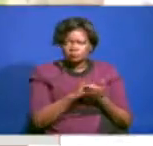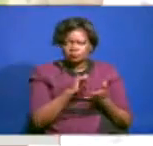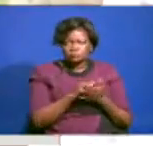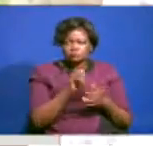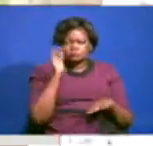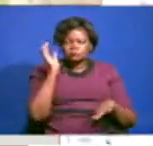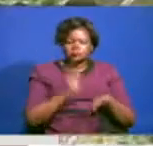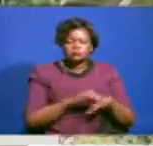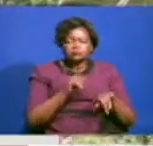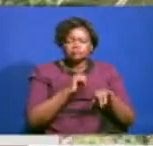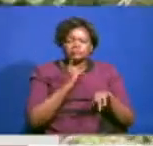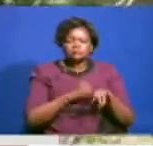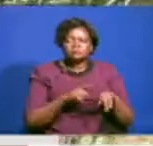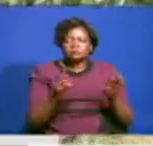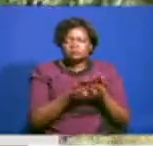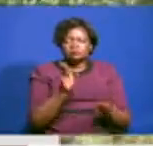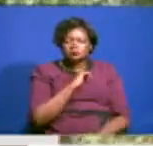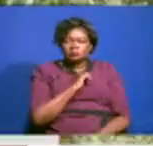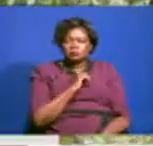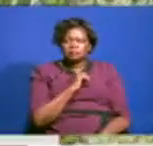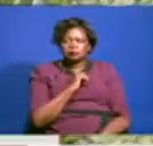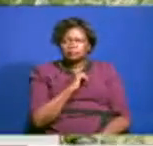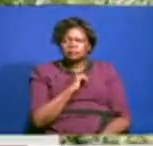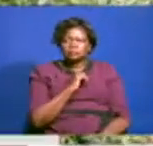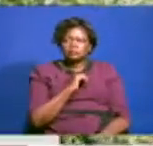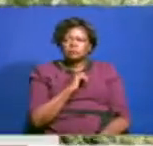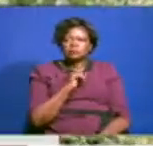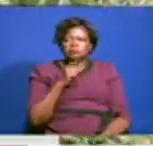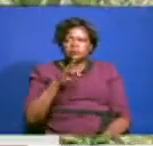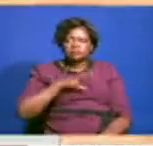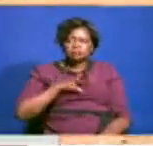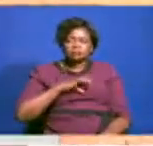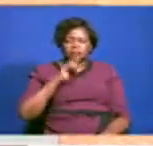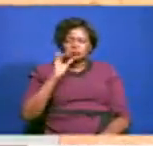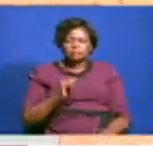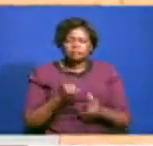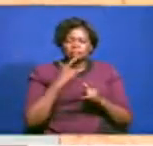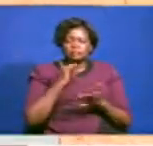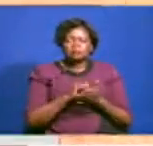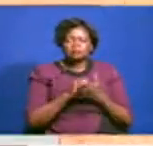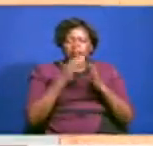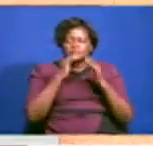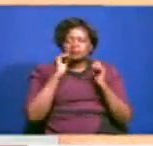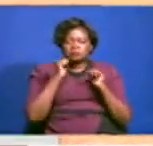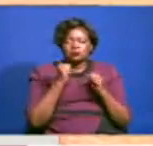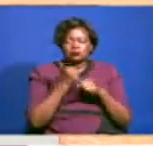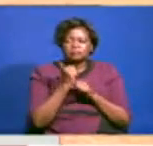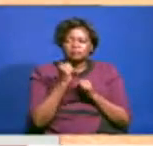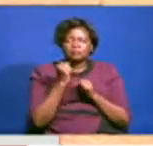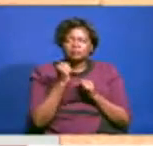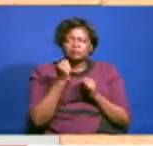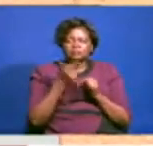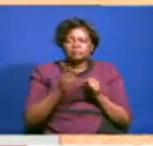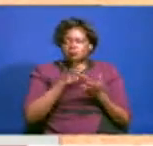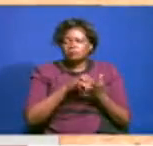hiyo funda isichinji. Coletta Mwende is a donkey owner. She says the slaughterhouse will expose them to increased cases of